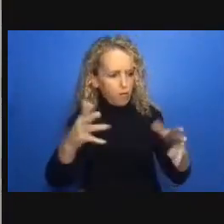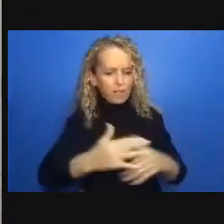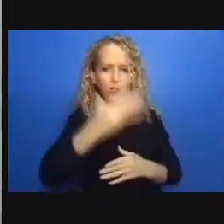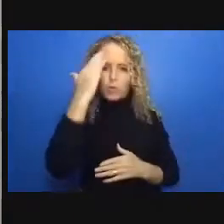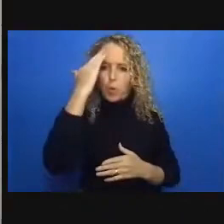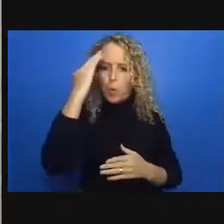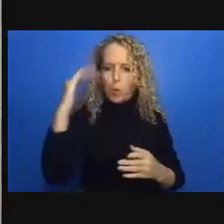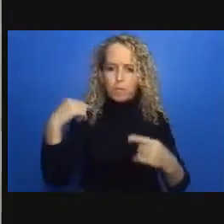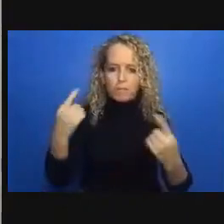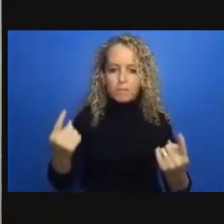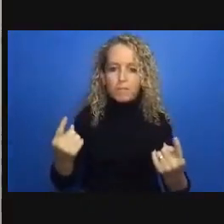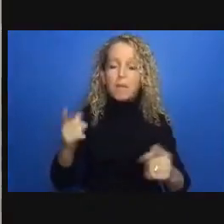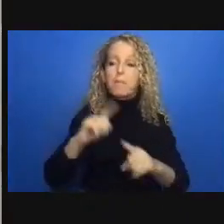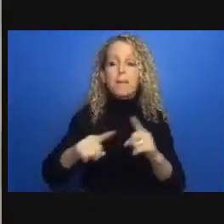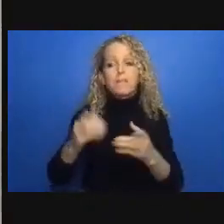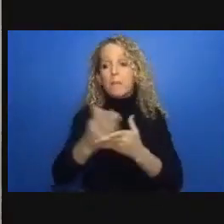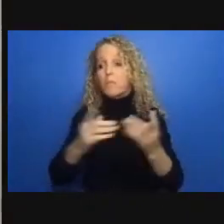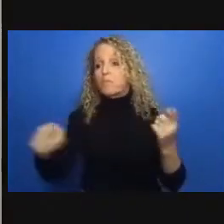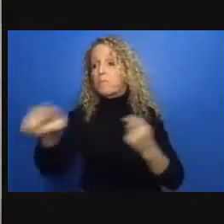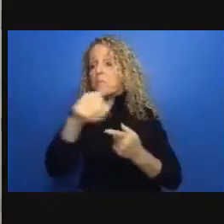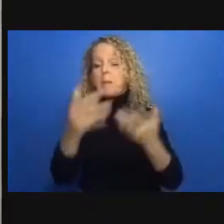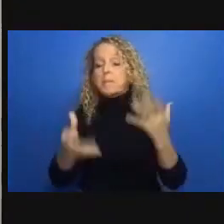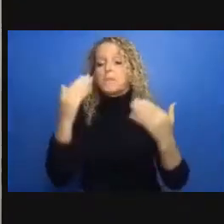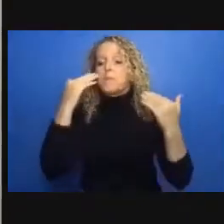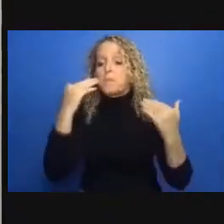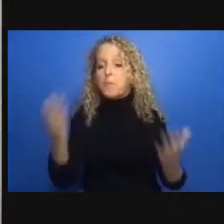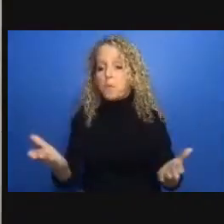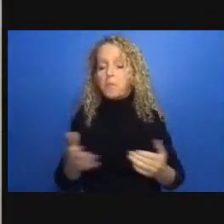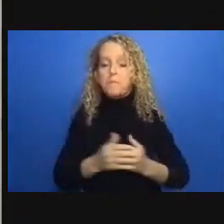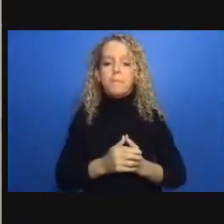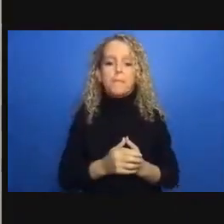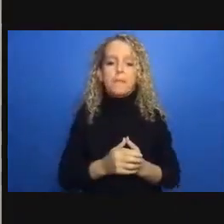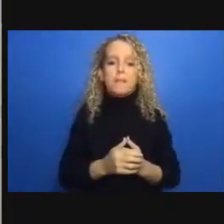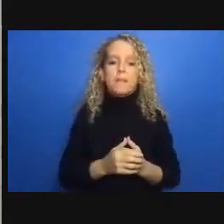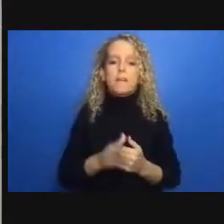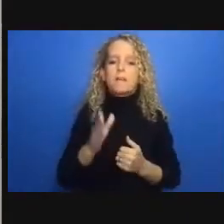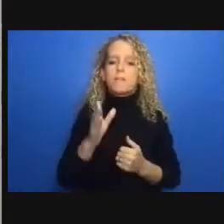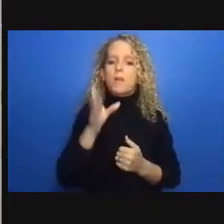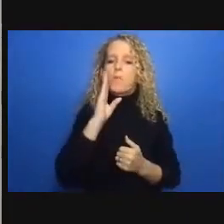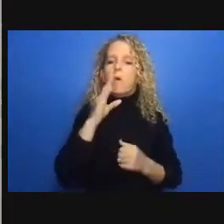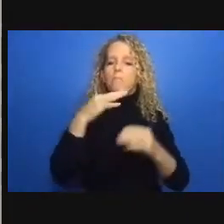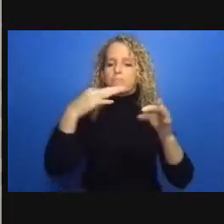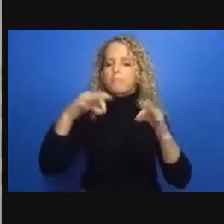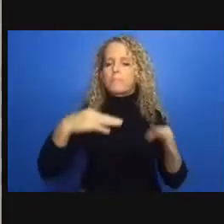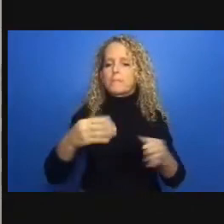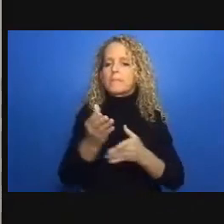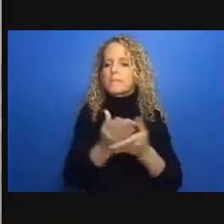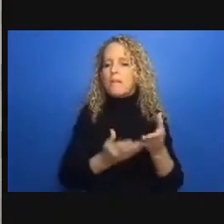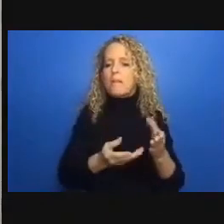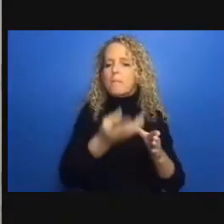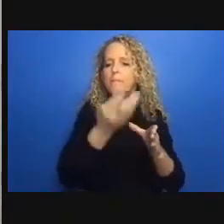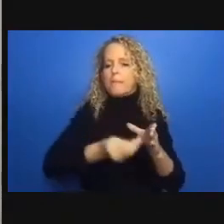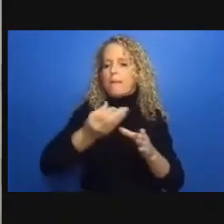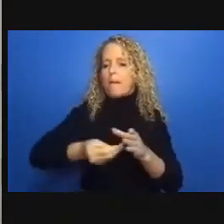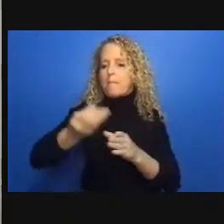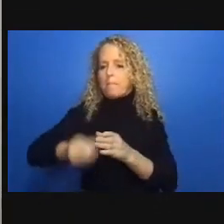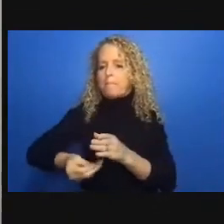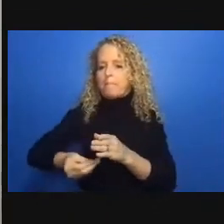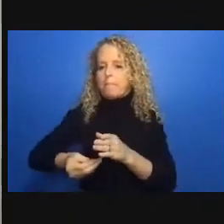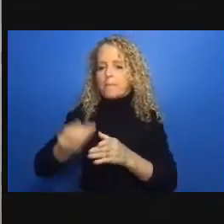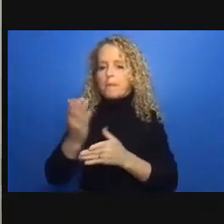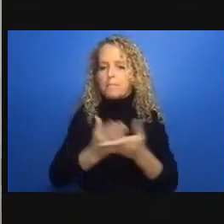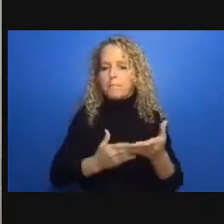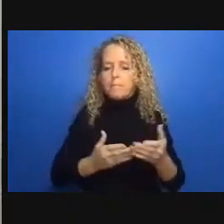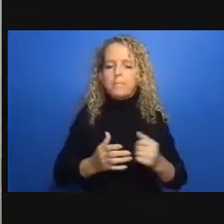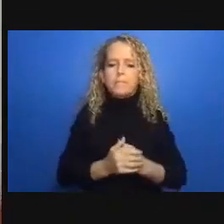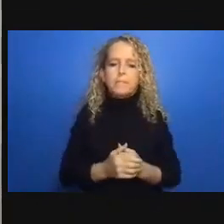who may not be familiar with the industry, I just want to kind of highlight some of the cracks that we've seen in the industry that are coming